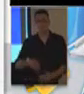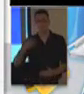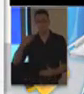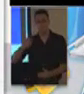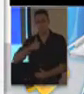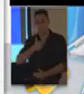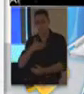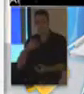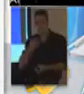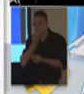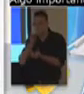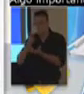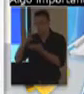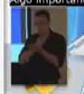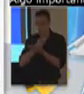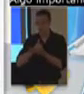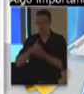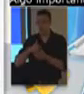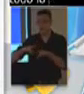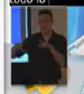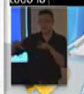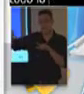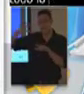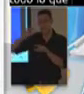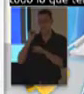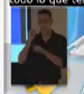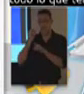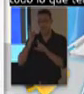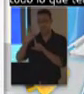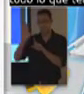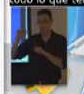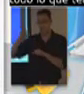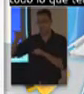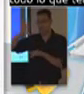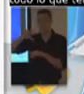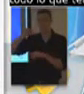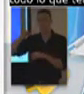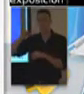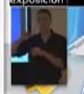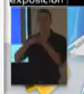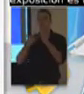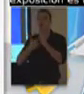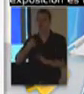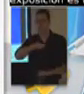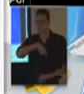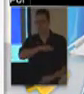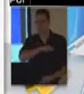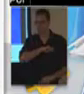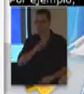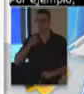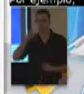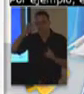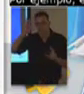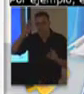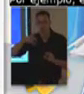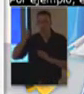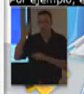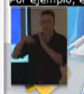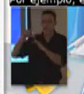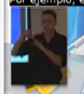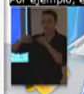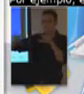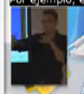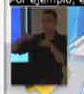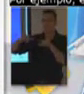etc. Another important point is that everything in this part of the exhibition is Spanish technology. For example, this was, I think it